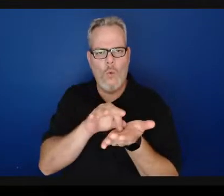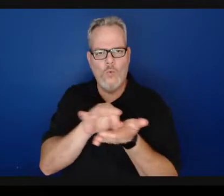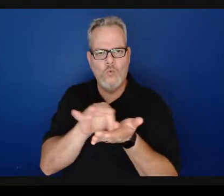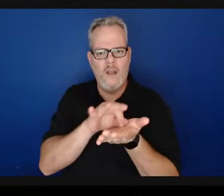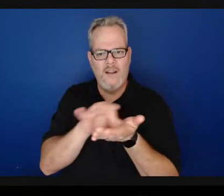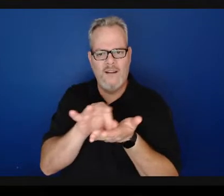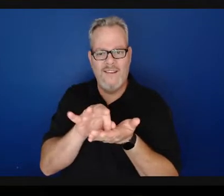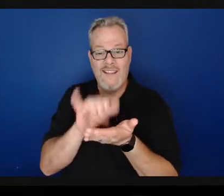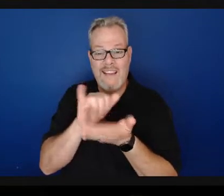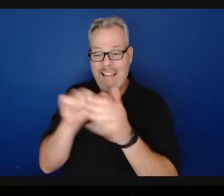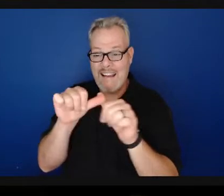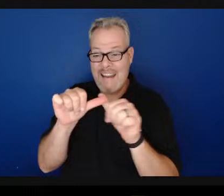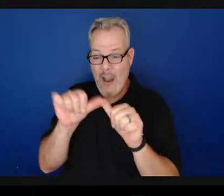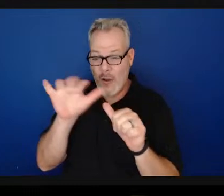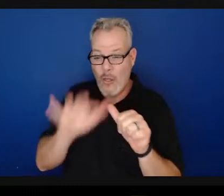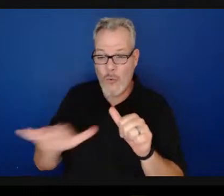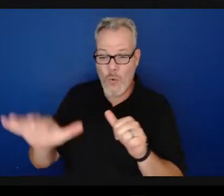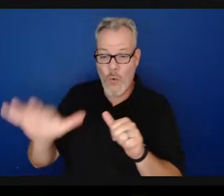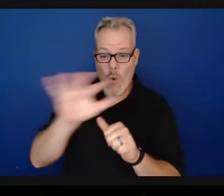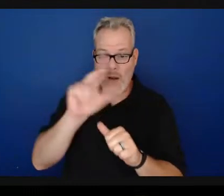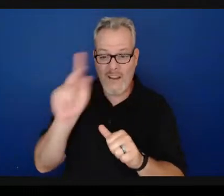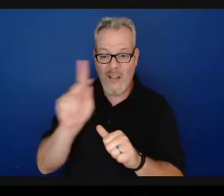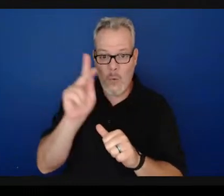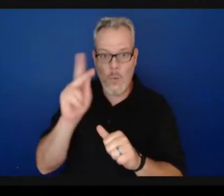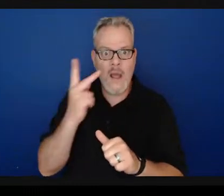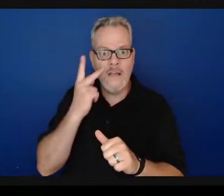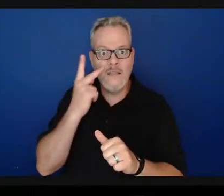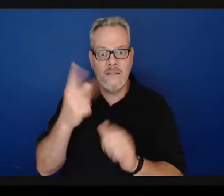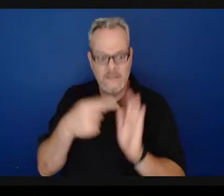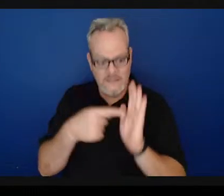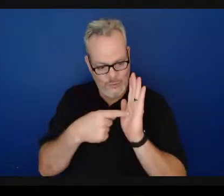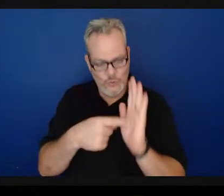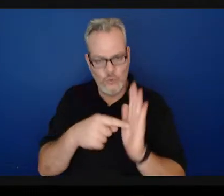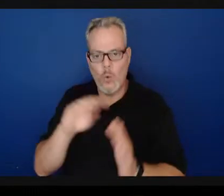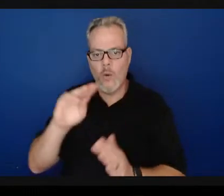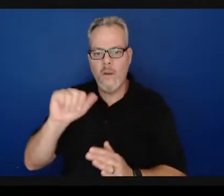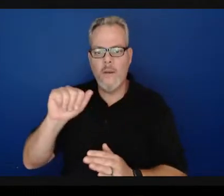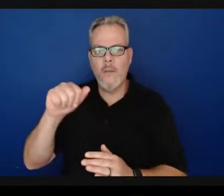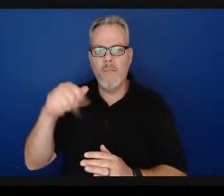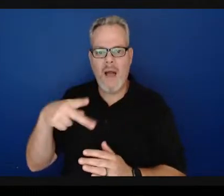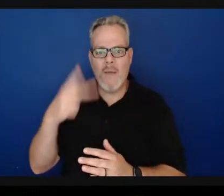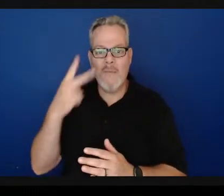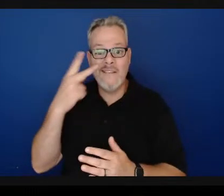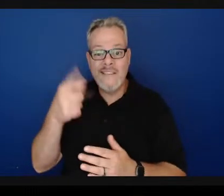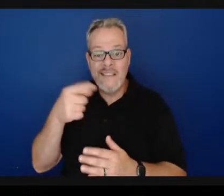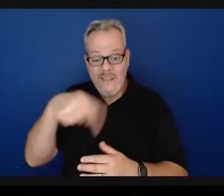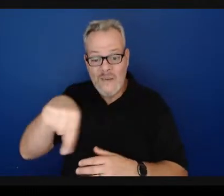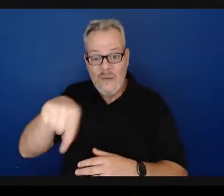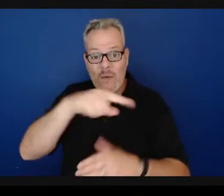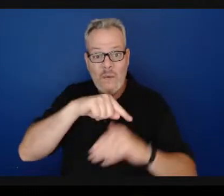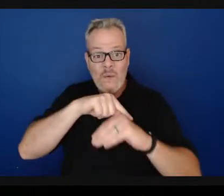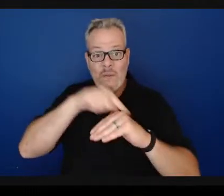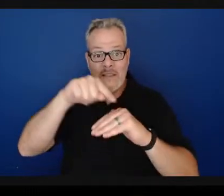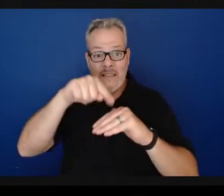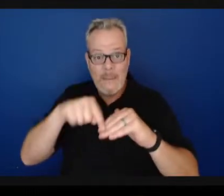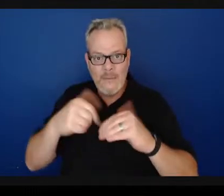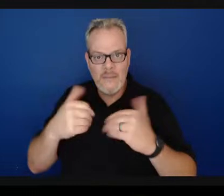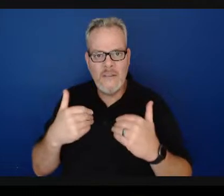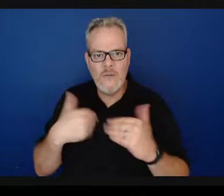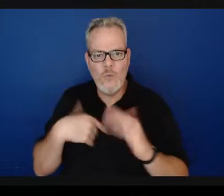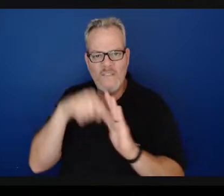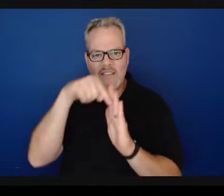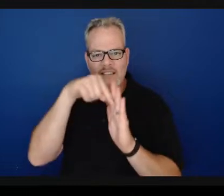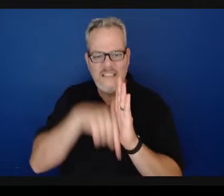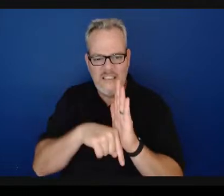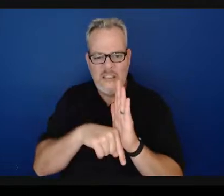is, I really got to show you the map here. Right here are the earthquakes, still some happening around the summit. You have your deep cluster in blue at